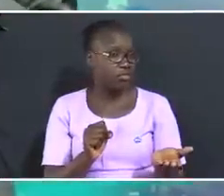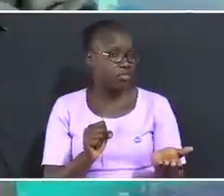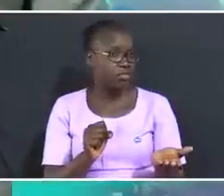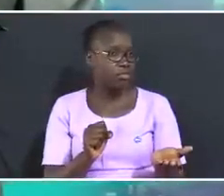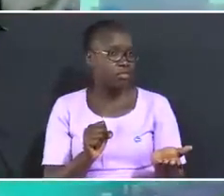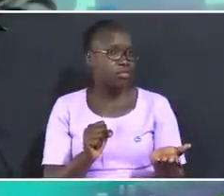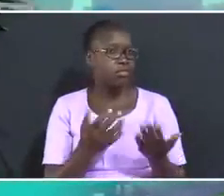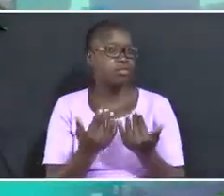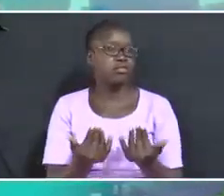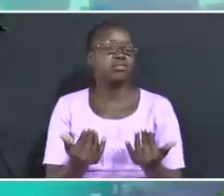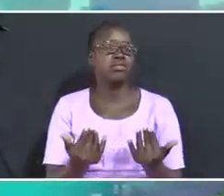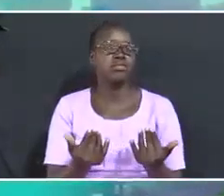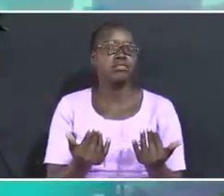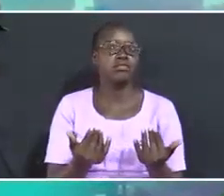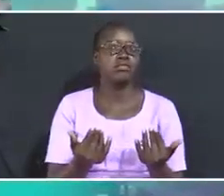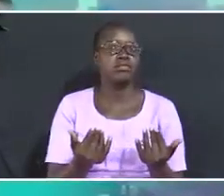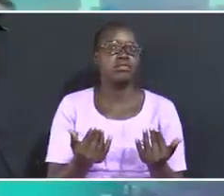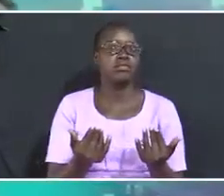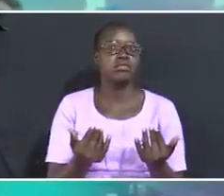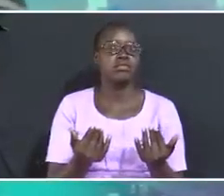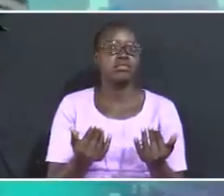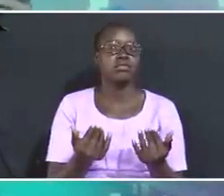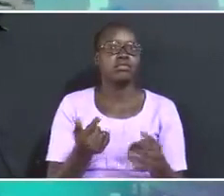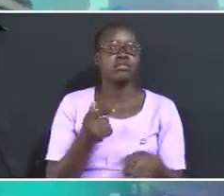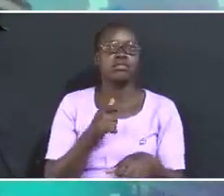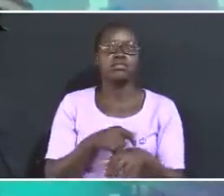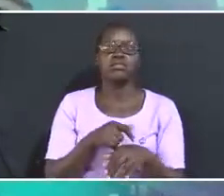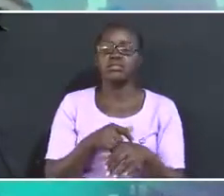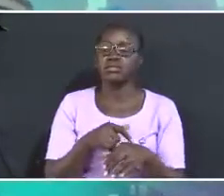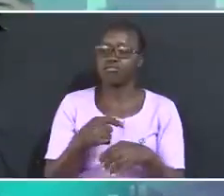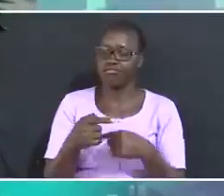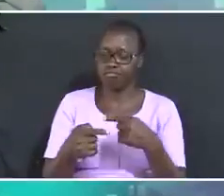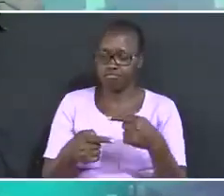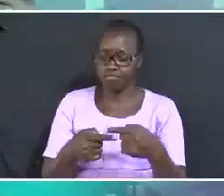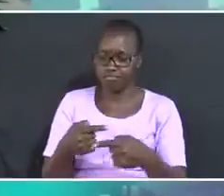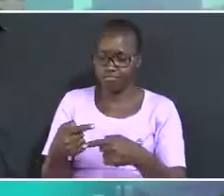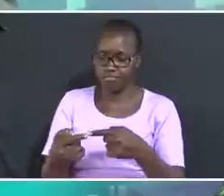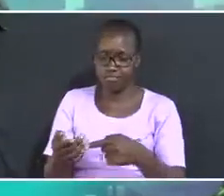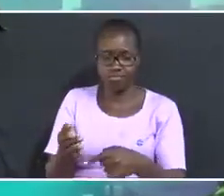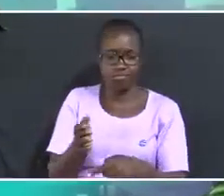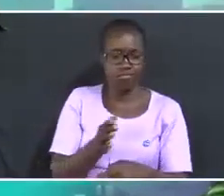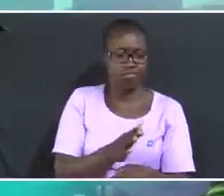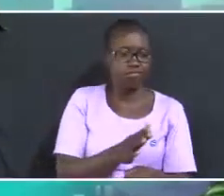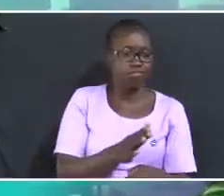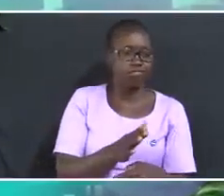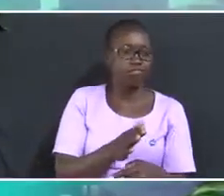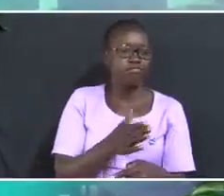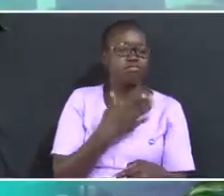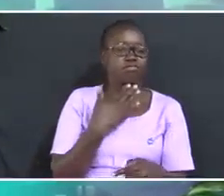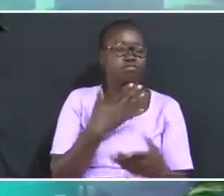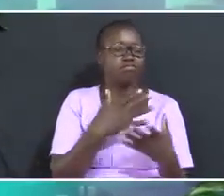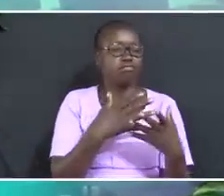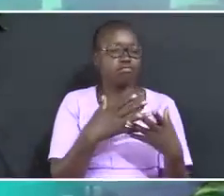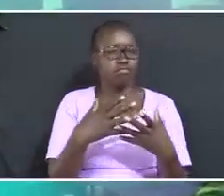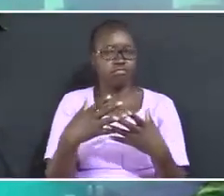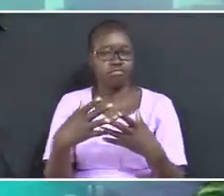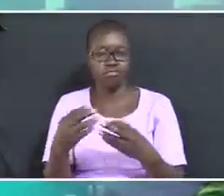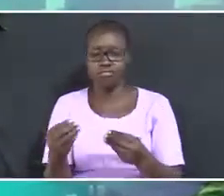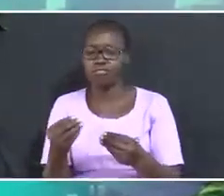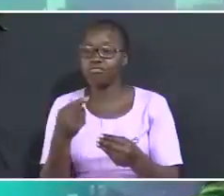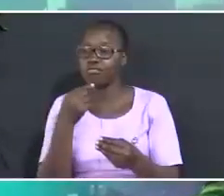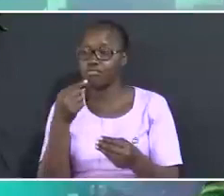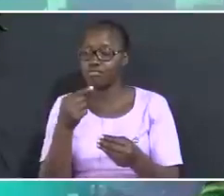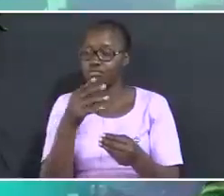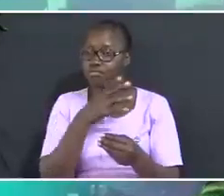And now, when he told them that, it silenced them. He said,